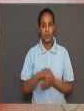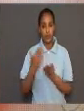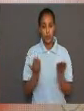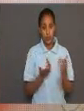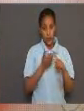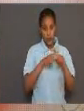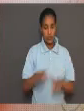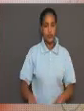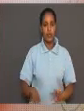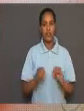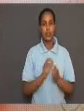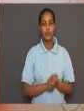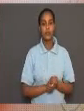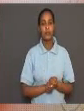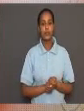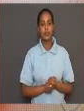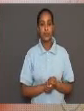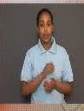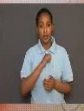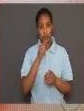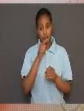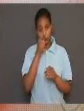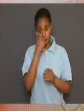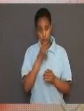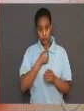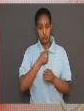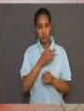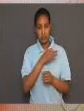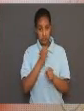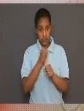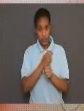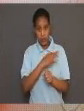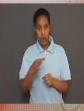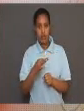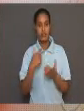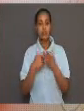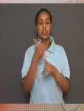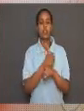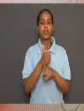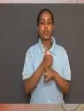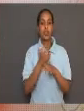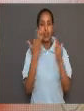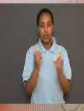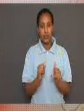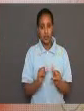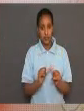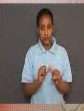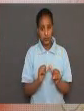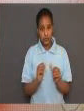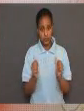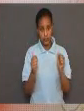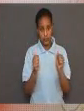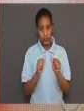Welcome back, students. I am sure you did well with this activity. Let us go over the